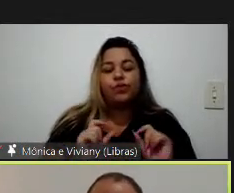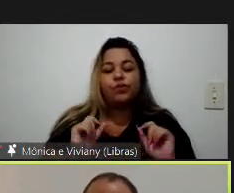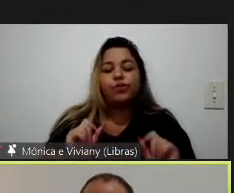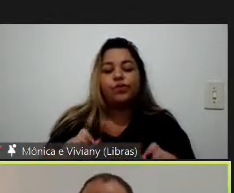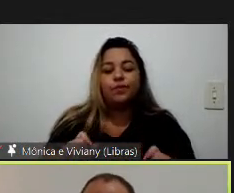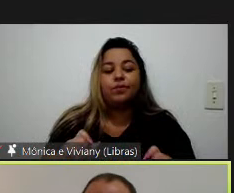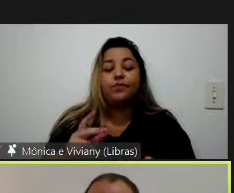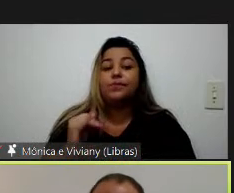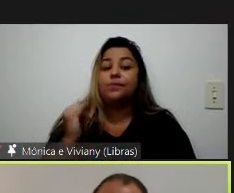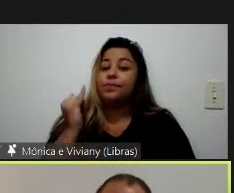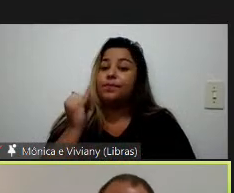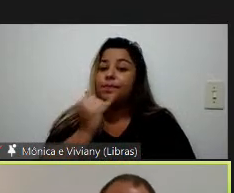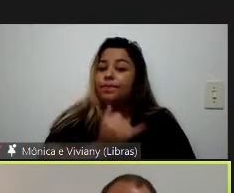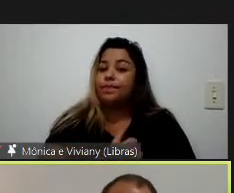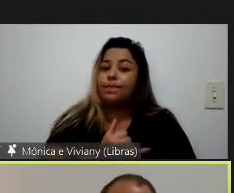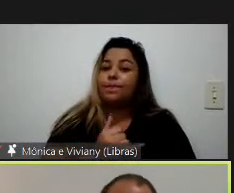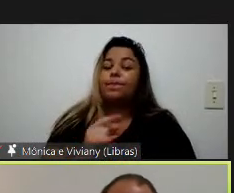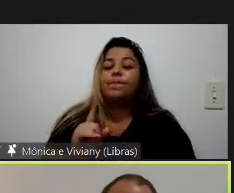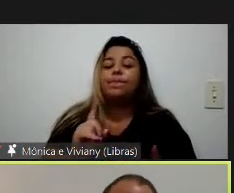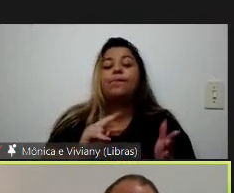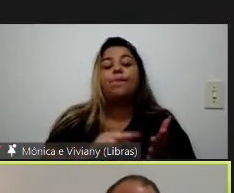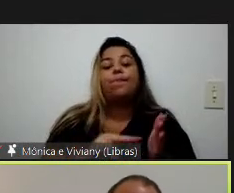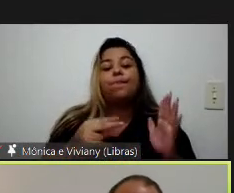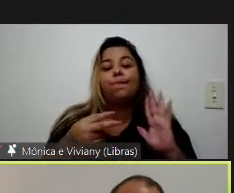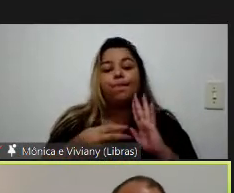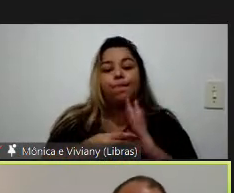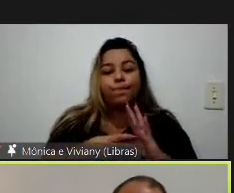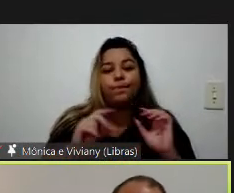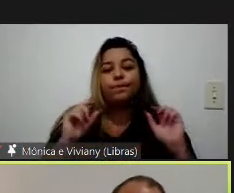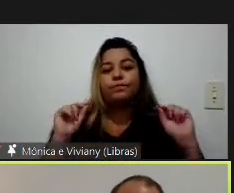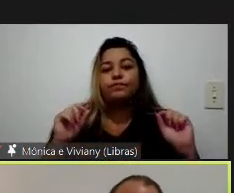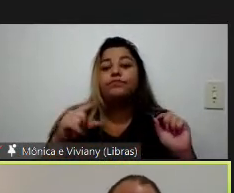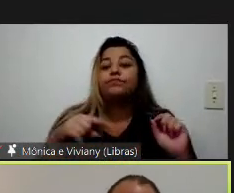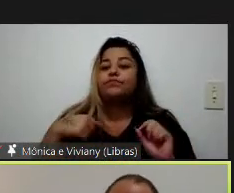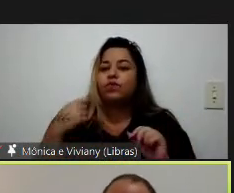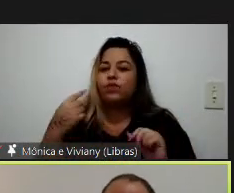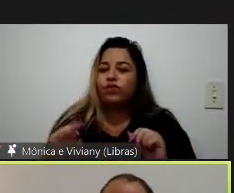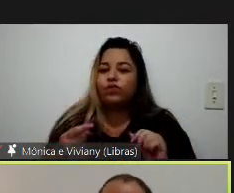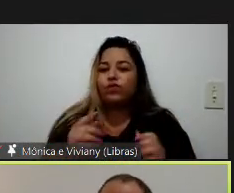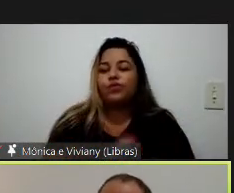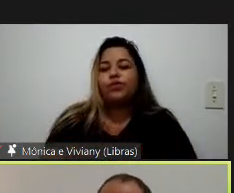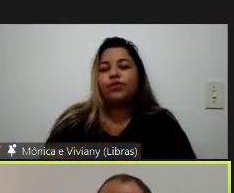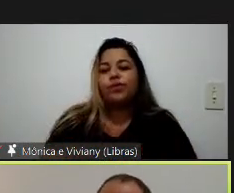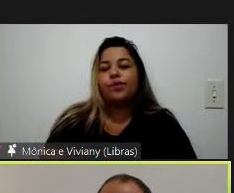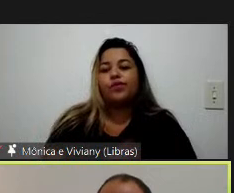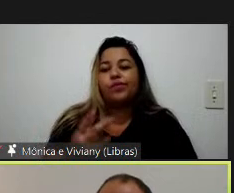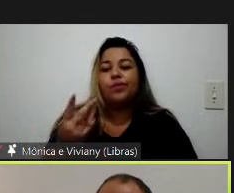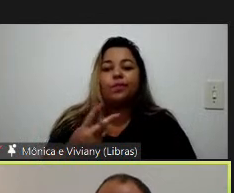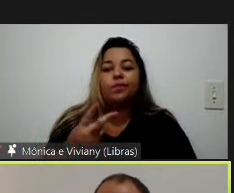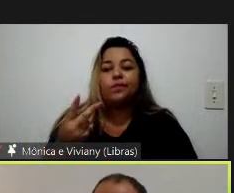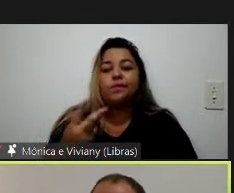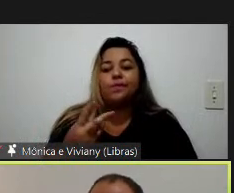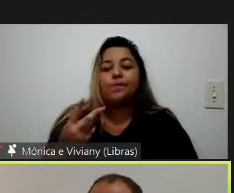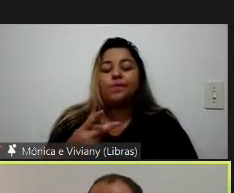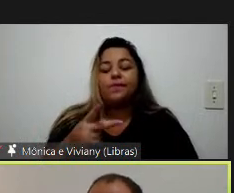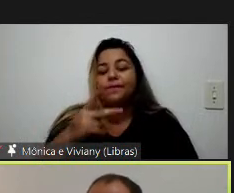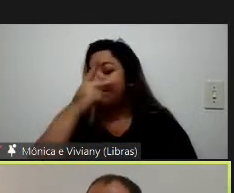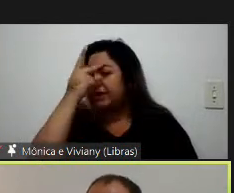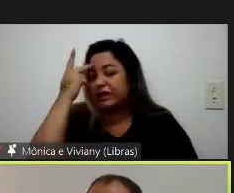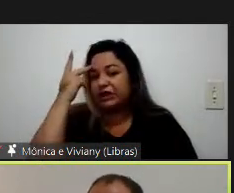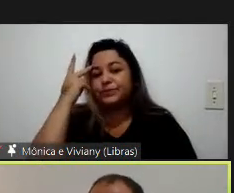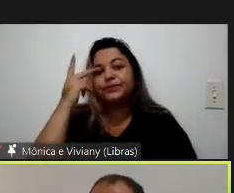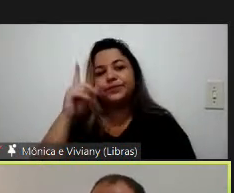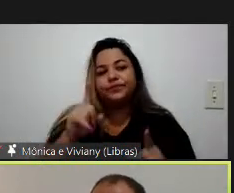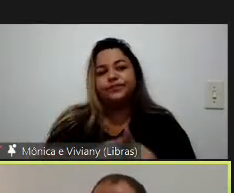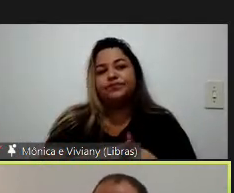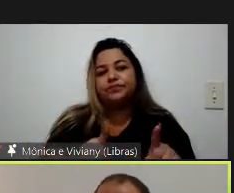I mean with these words. Then second, primary healthcare providers as actors for